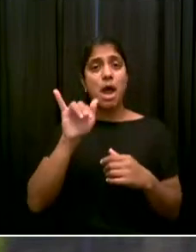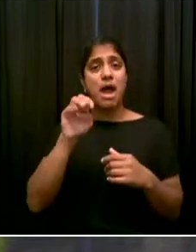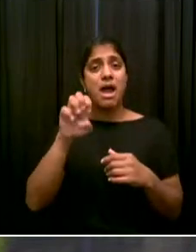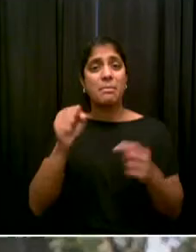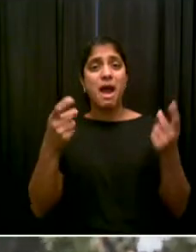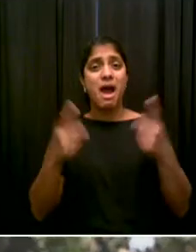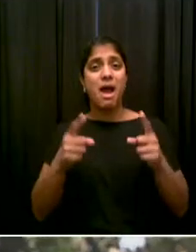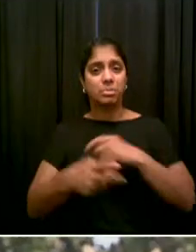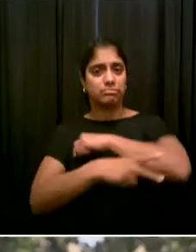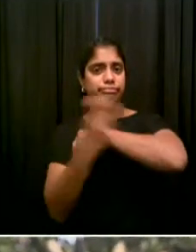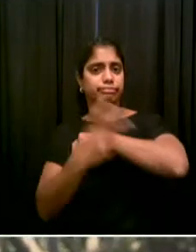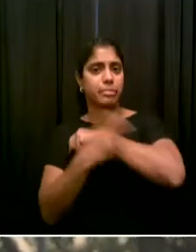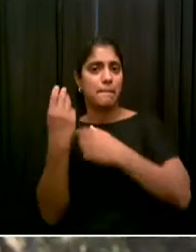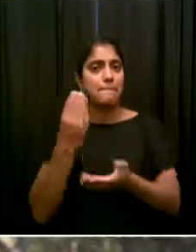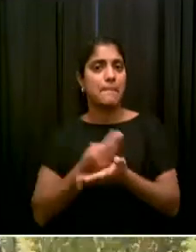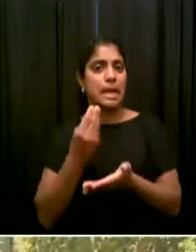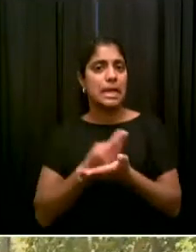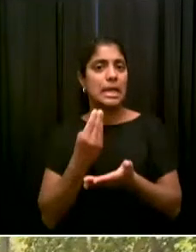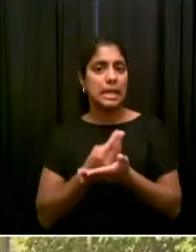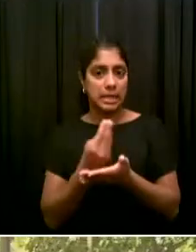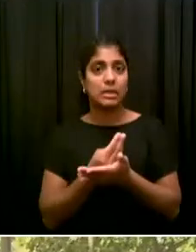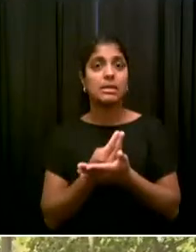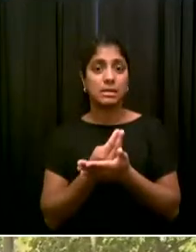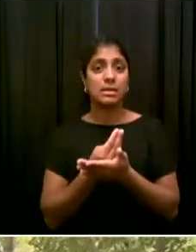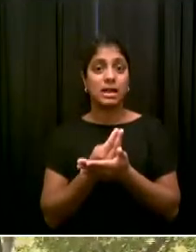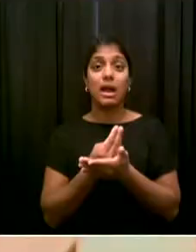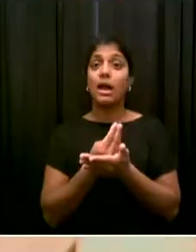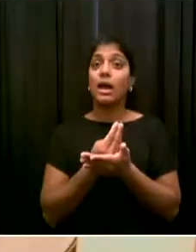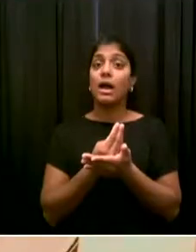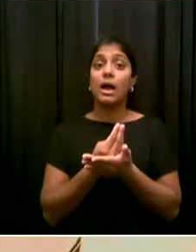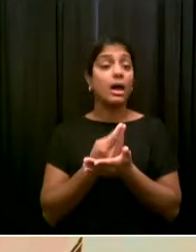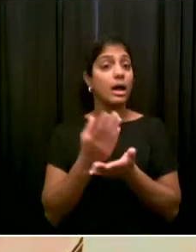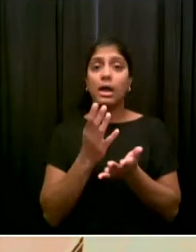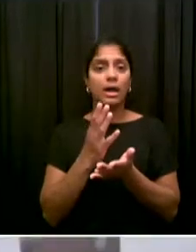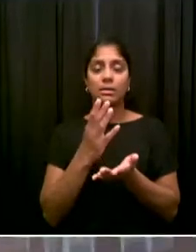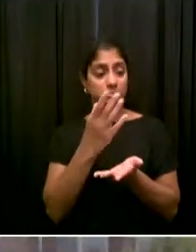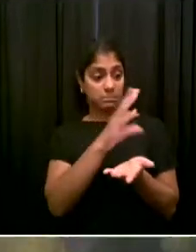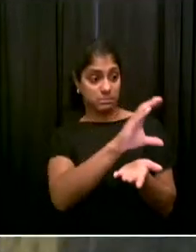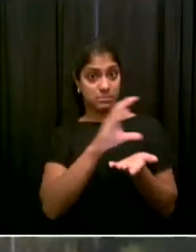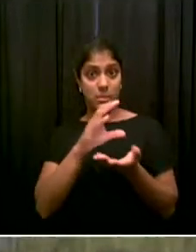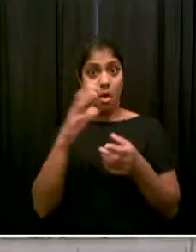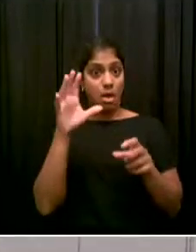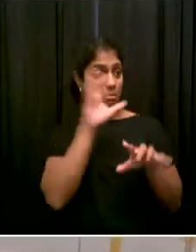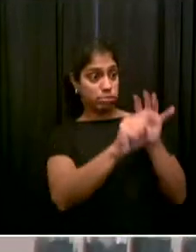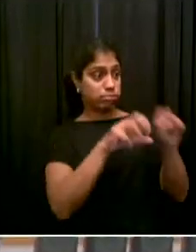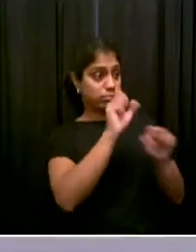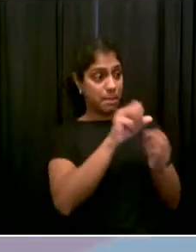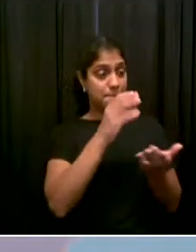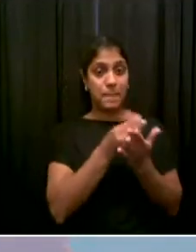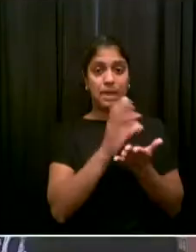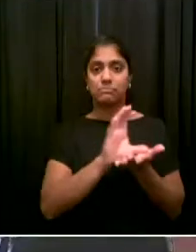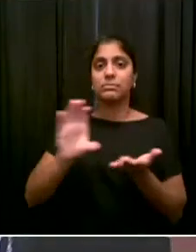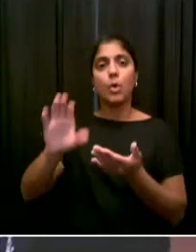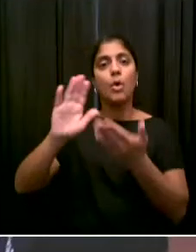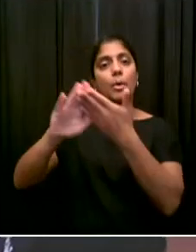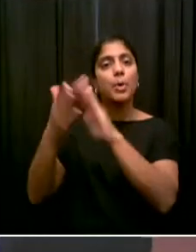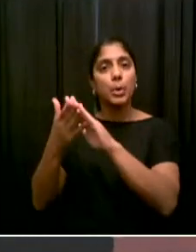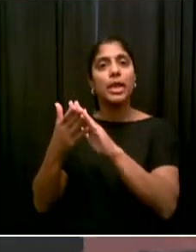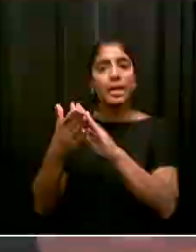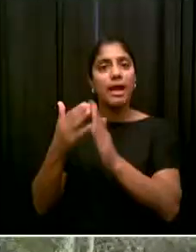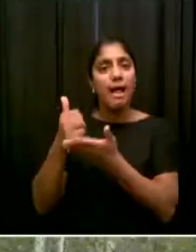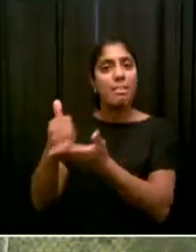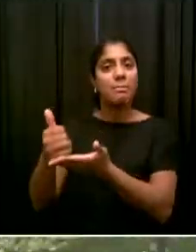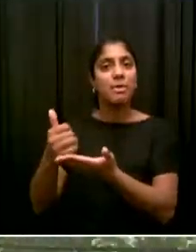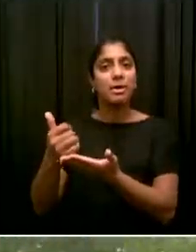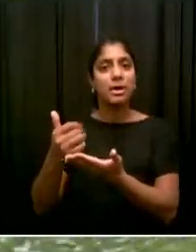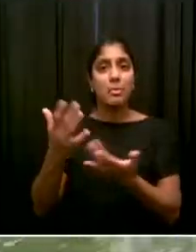the communities. We're fixing up 15 basketball courts across the city in public housing and turning it into beautiful spaces for the kids and the